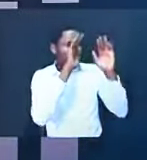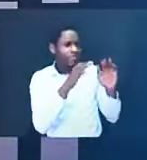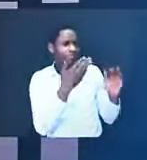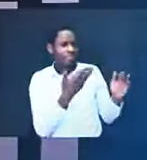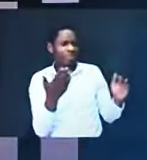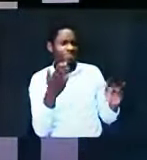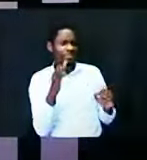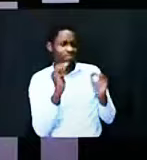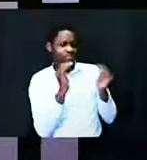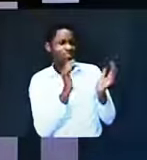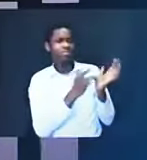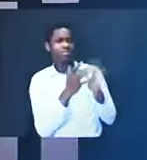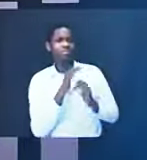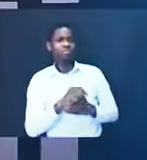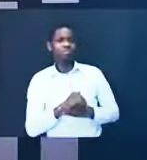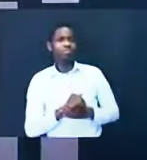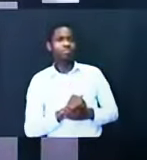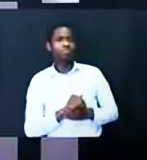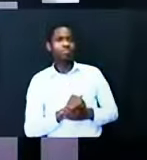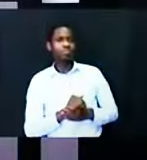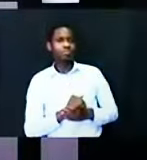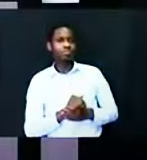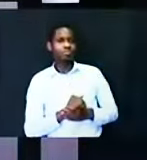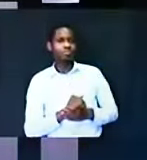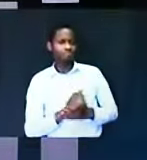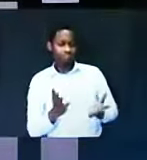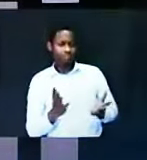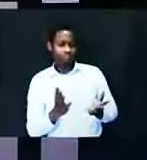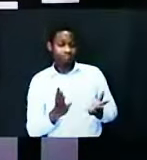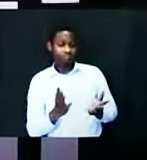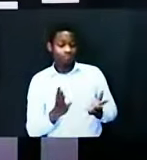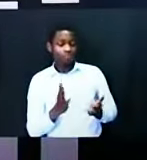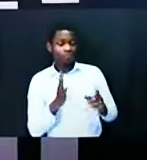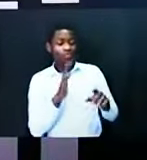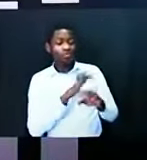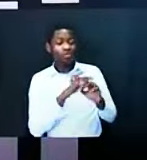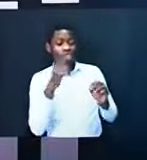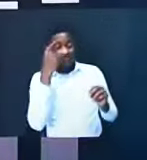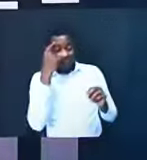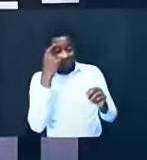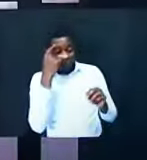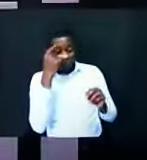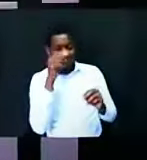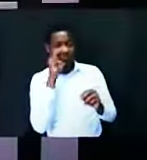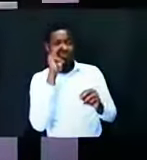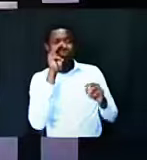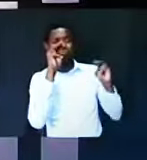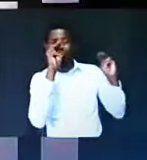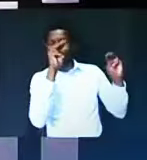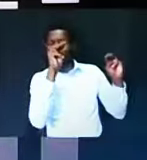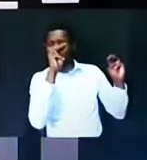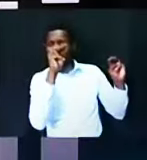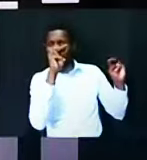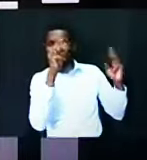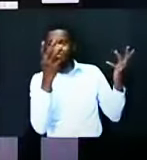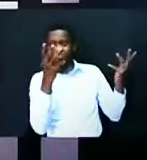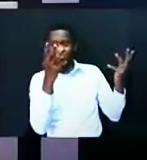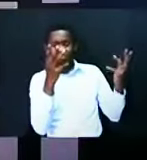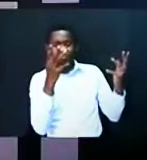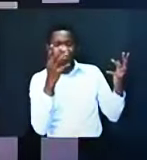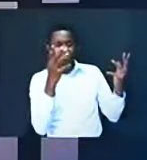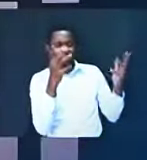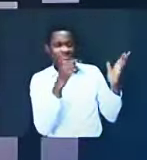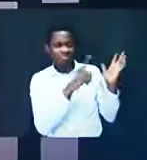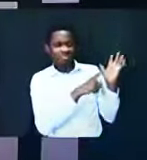to put miracles in what he's saying. Na me pese wo de sanche ne be she de o kan. But signs. Na